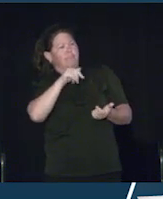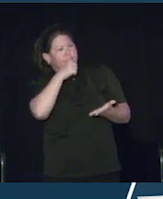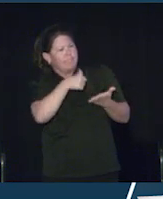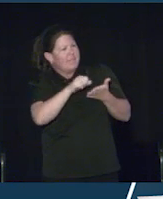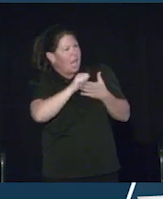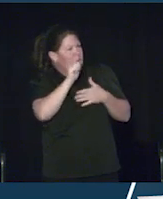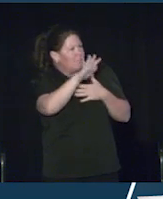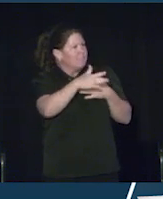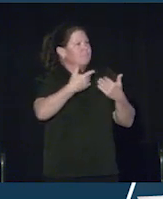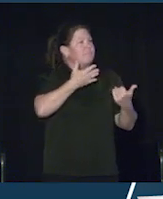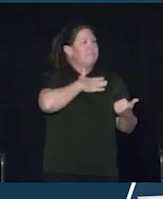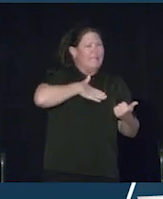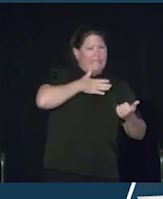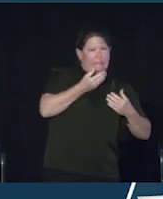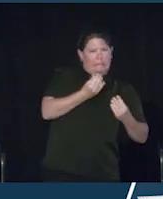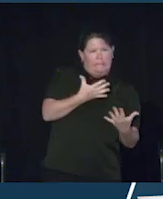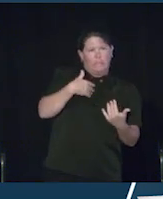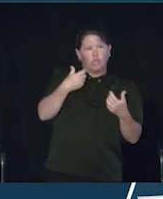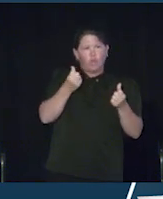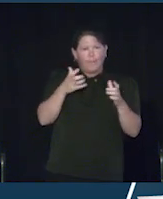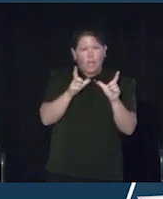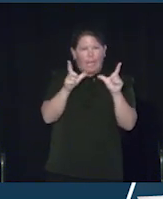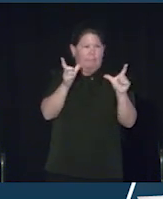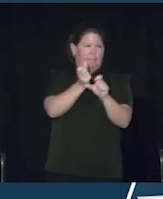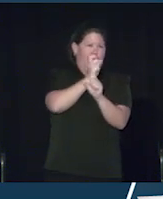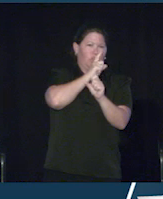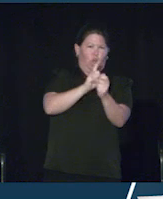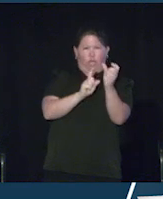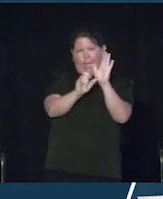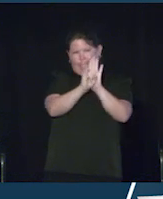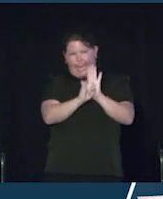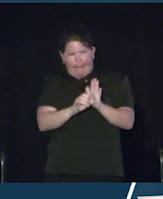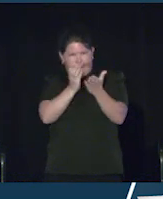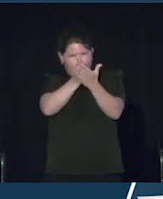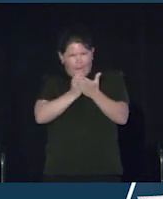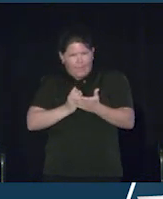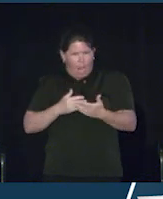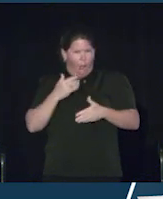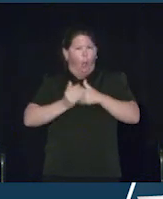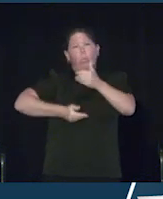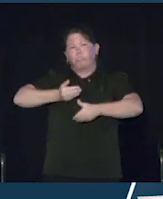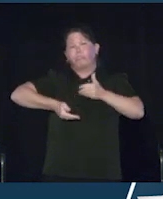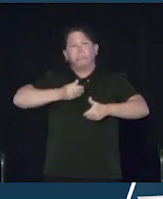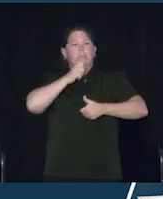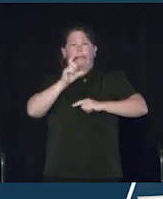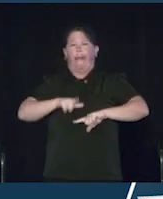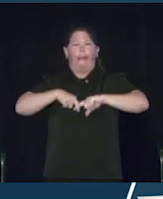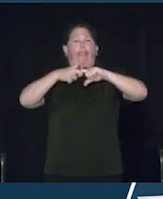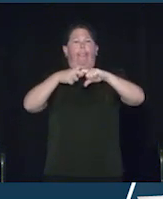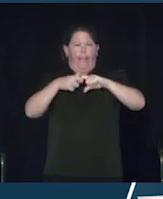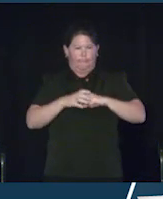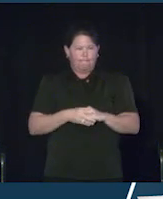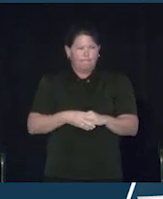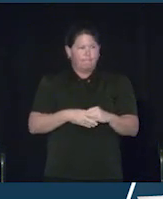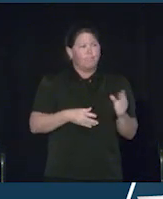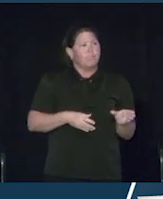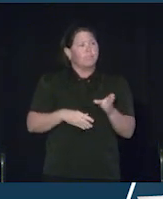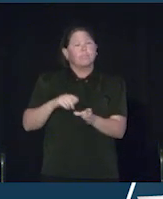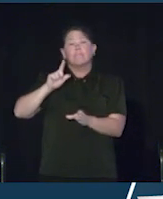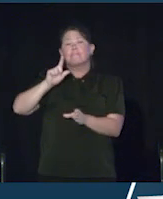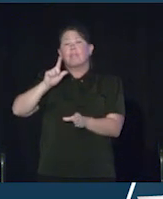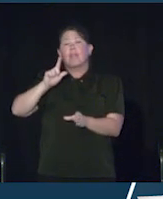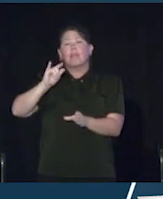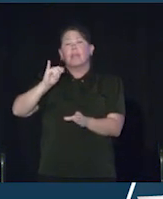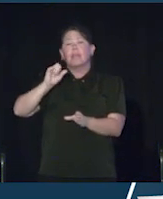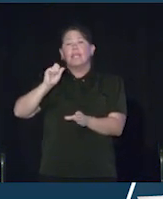that we can make your application complete and keep moving it through our process. And one thing I wanted to add too